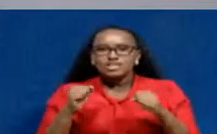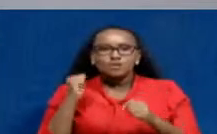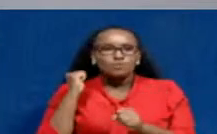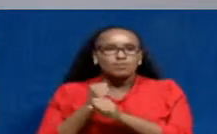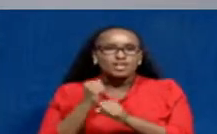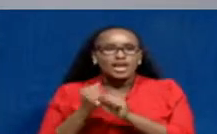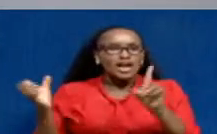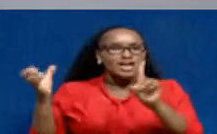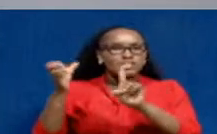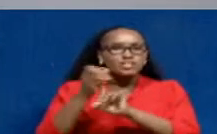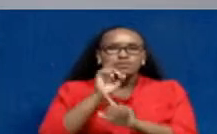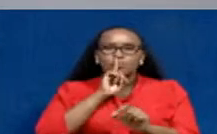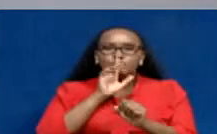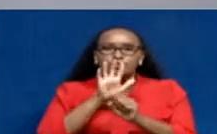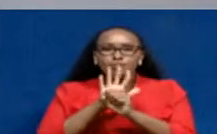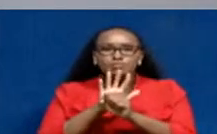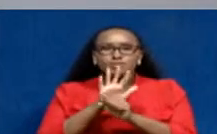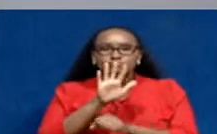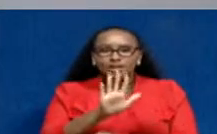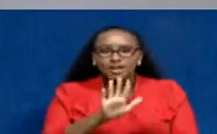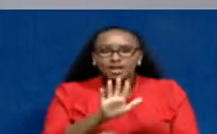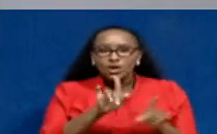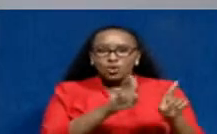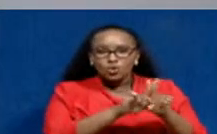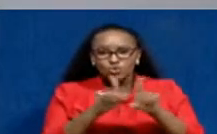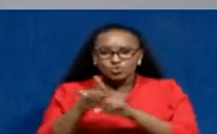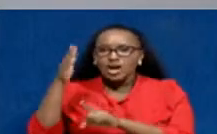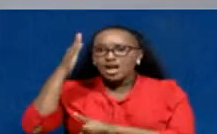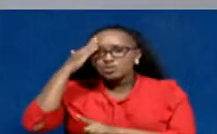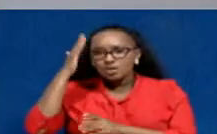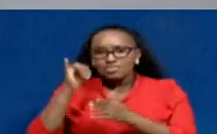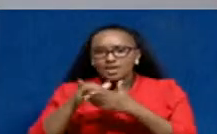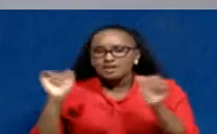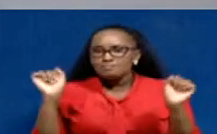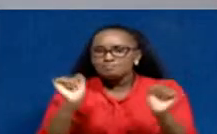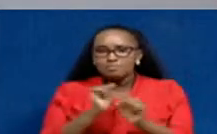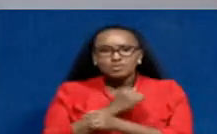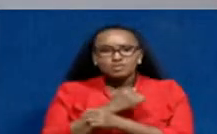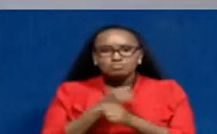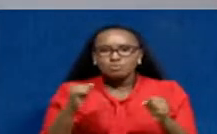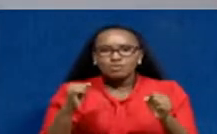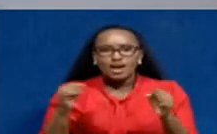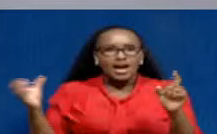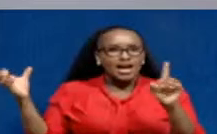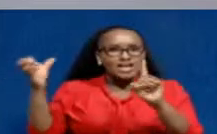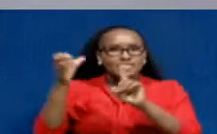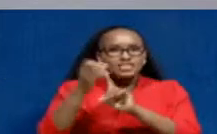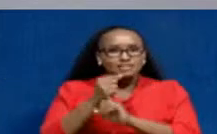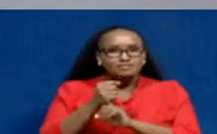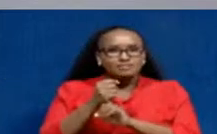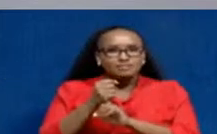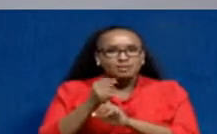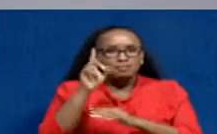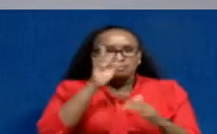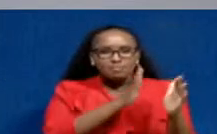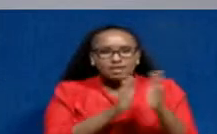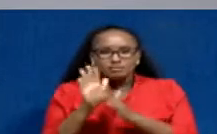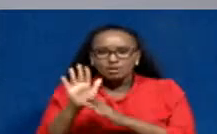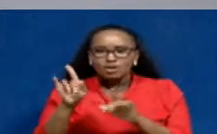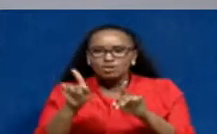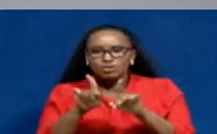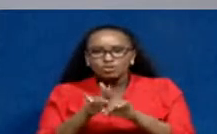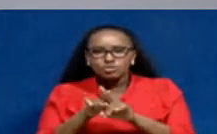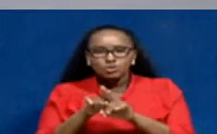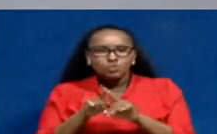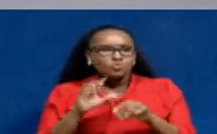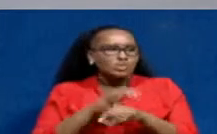promise and purpose. He knew that he could not fulfill his purpose in the presence of